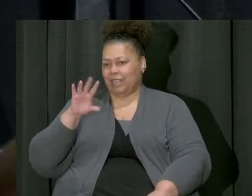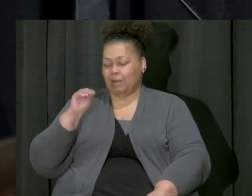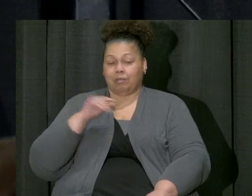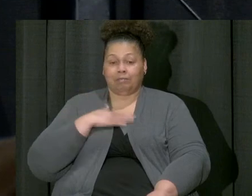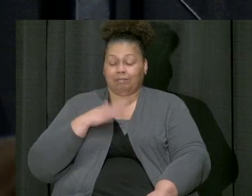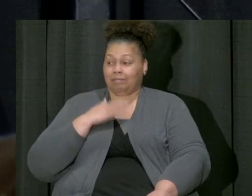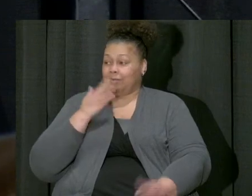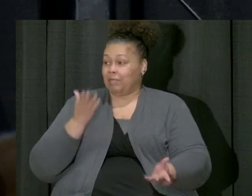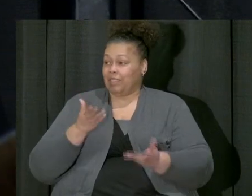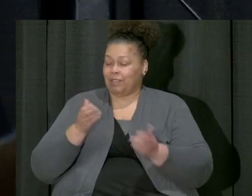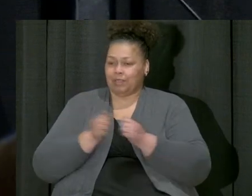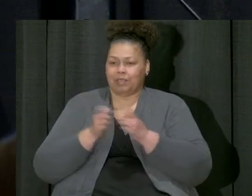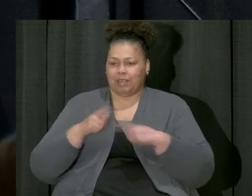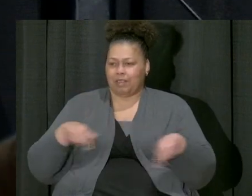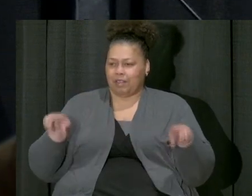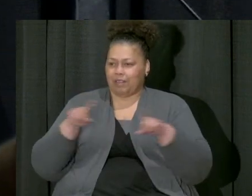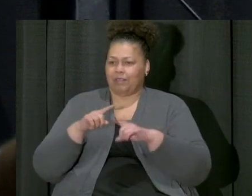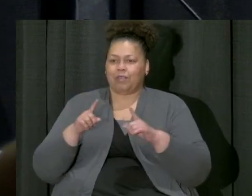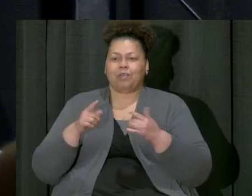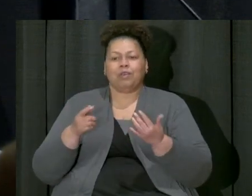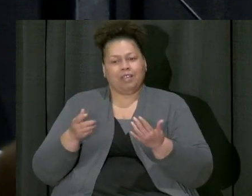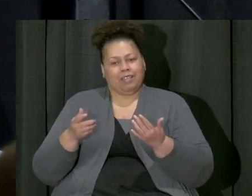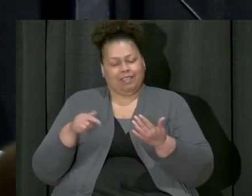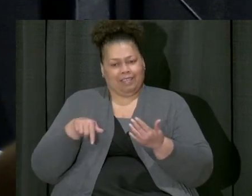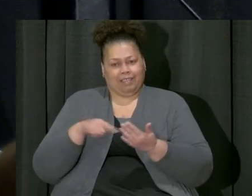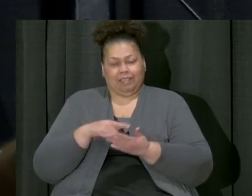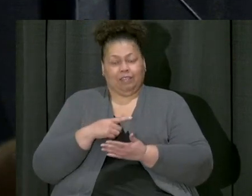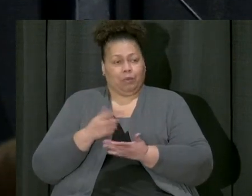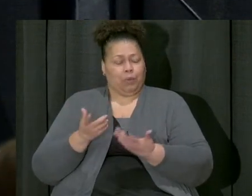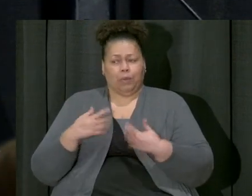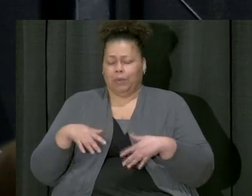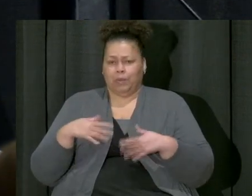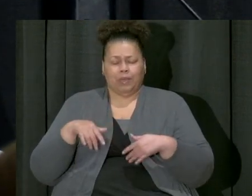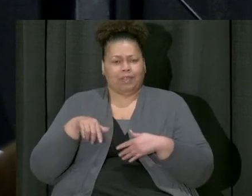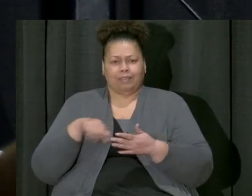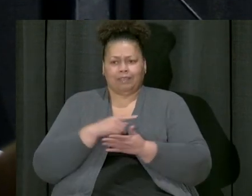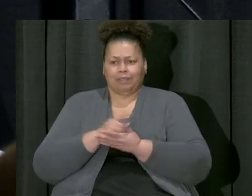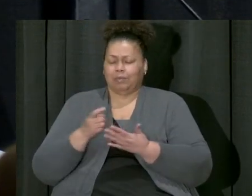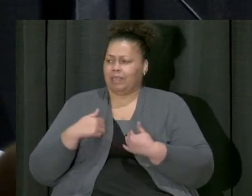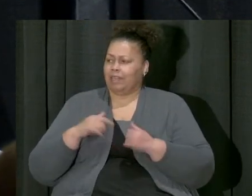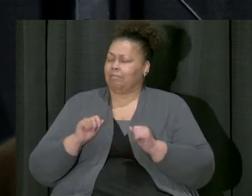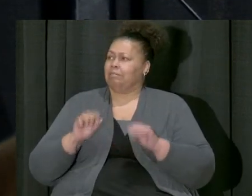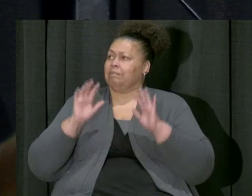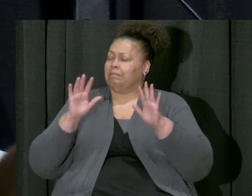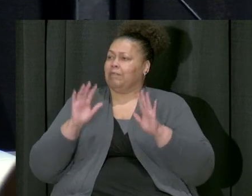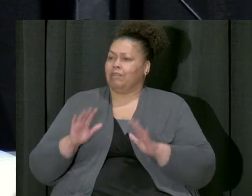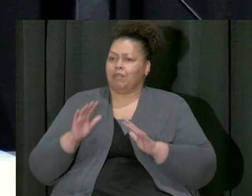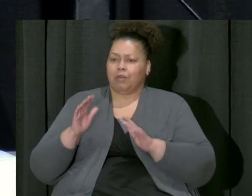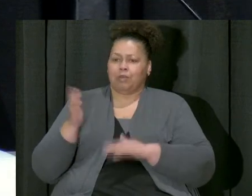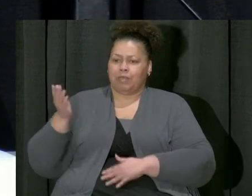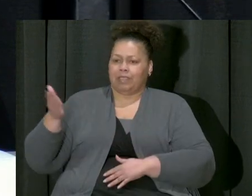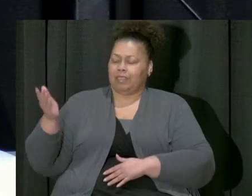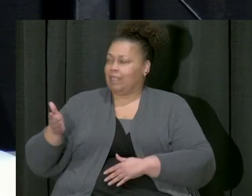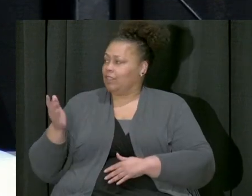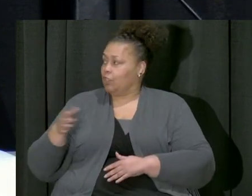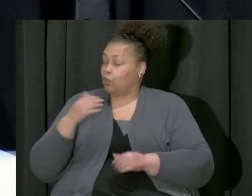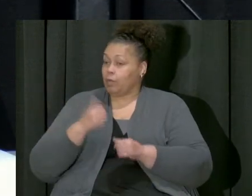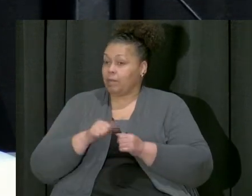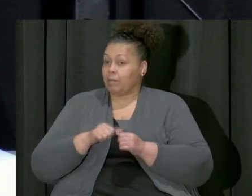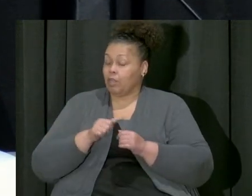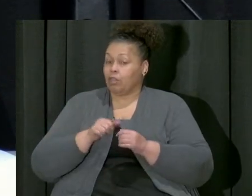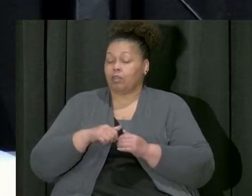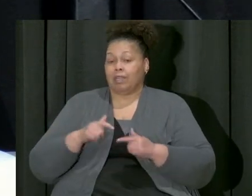with all of you and glad that you've all tuned in for us this week. We have a number of great presentations. Don't forget, this session is being live streamed. If you want to go